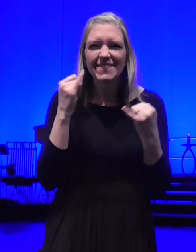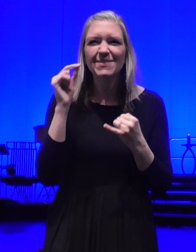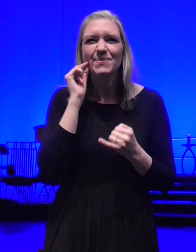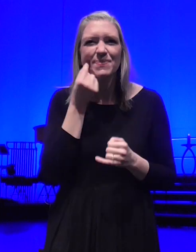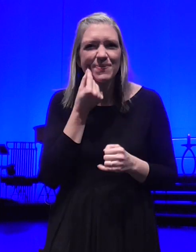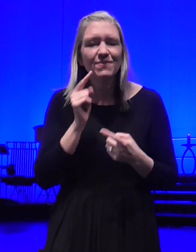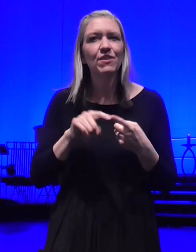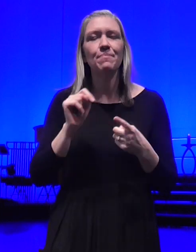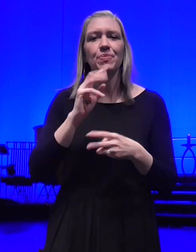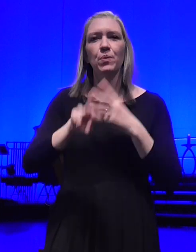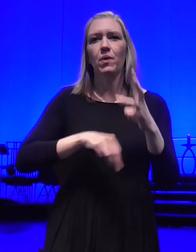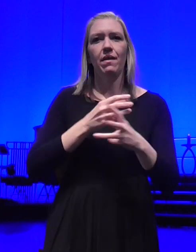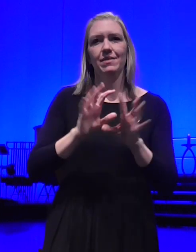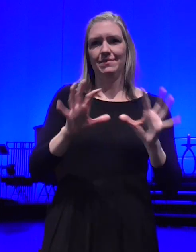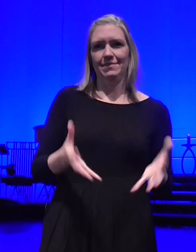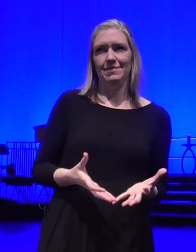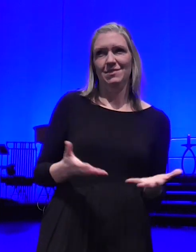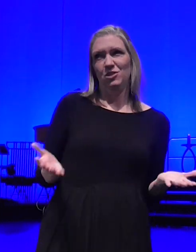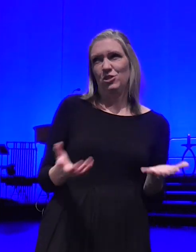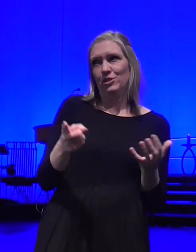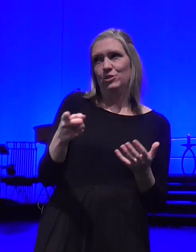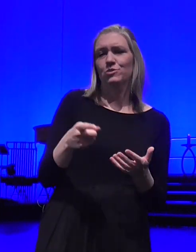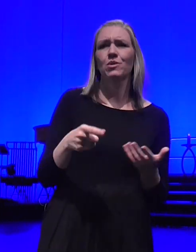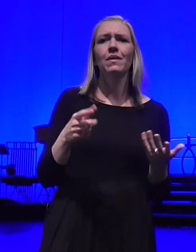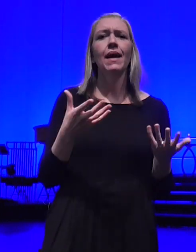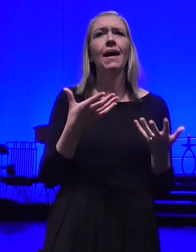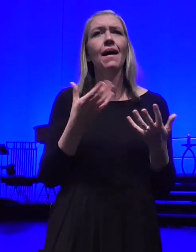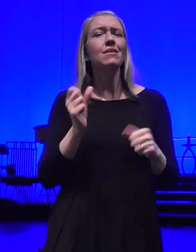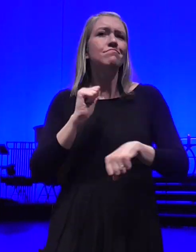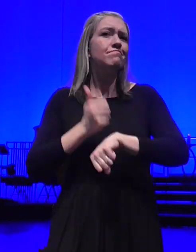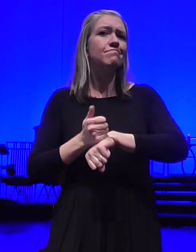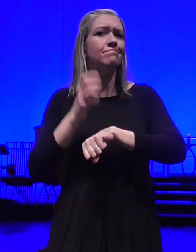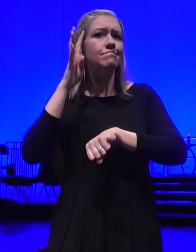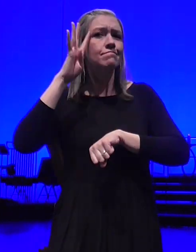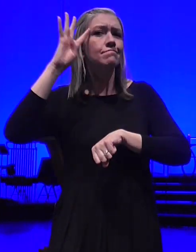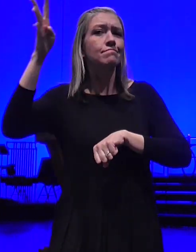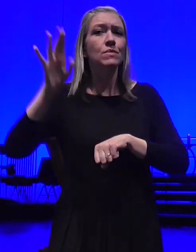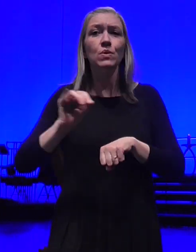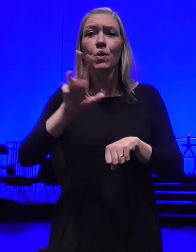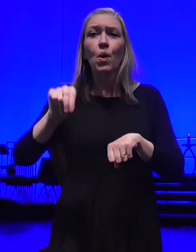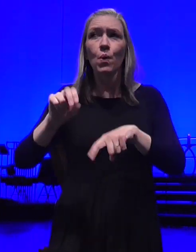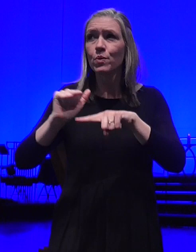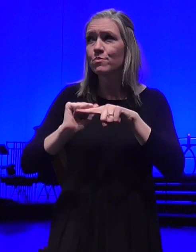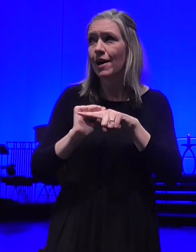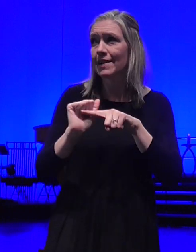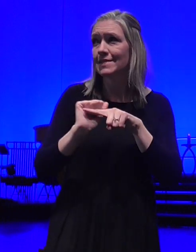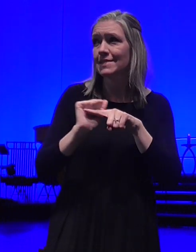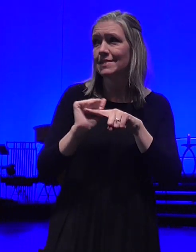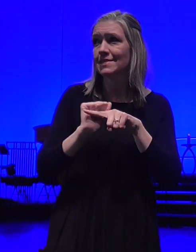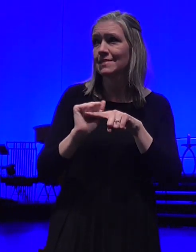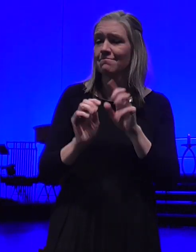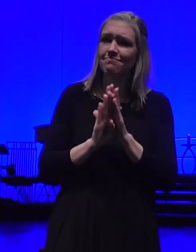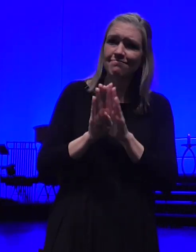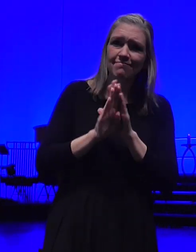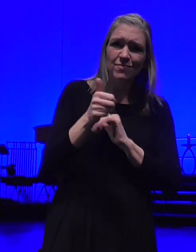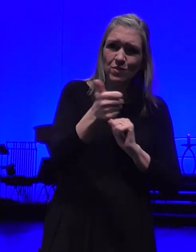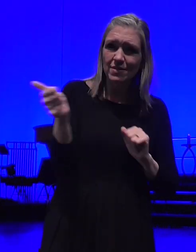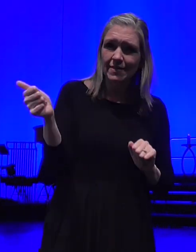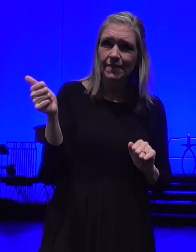parts of the world, and I encourage you to take them and make your own practice. Make your own practice, because